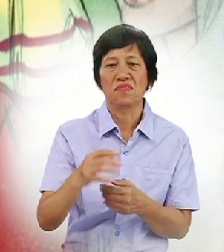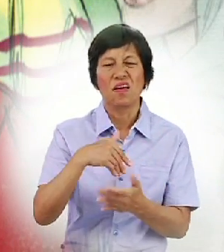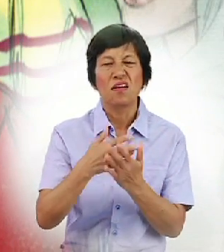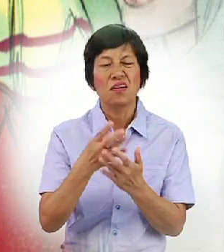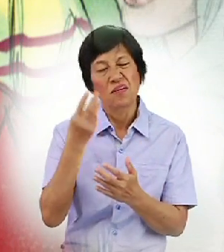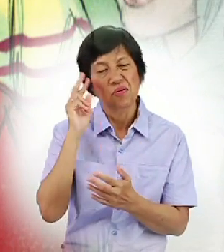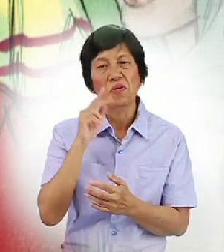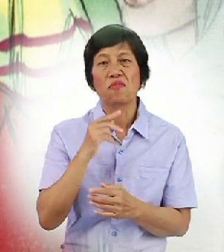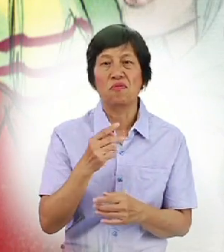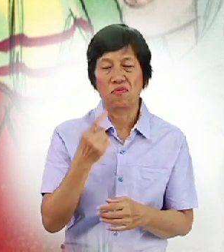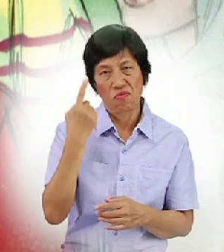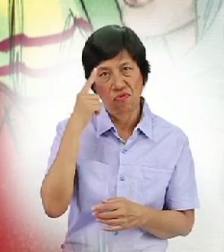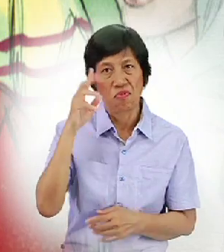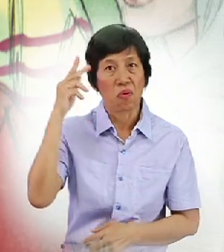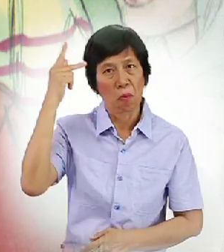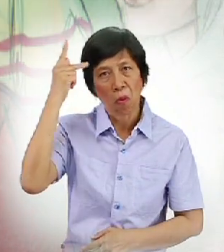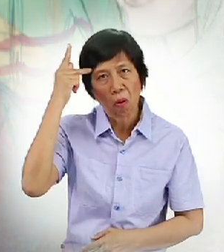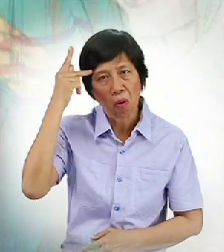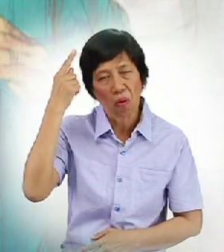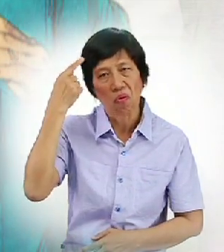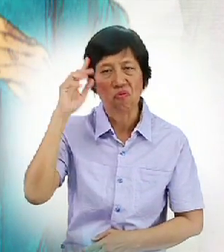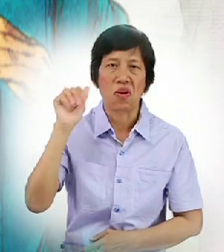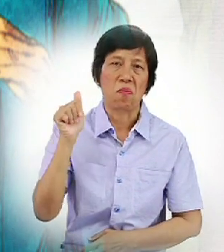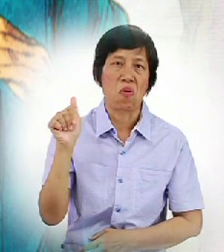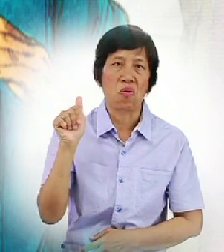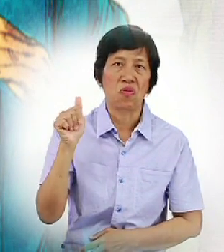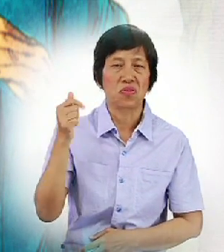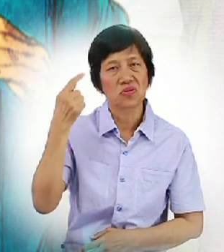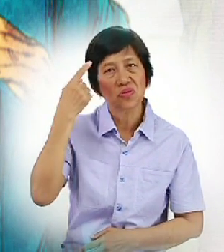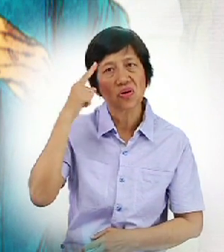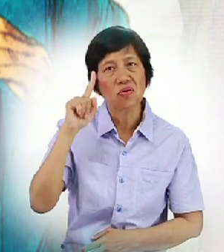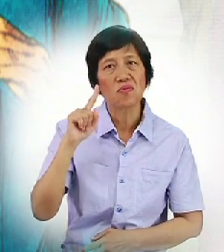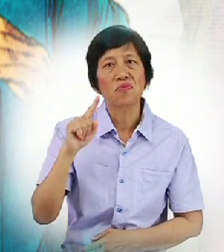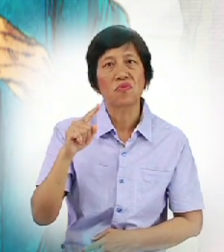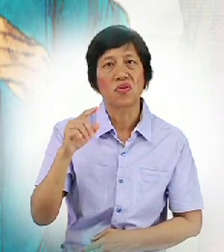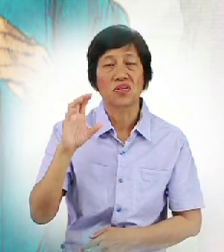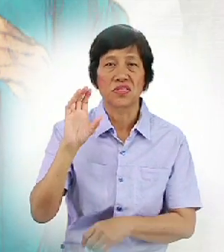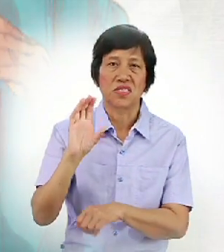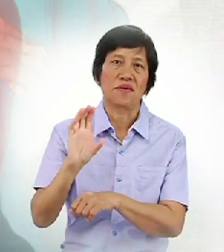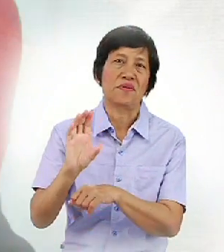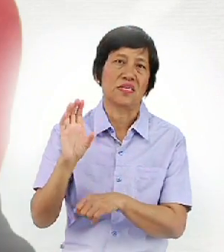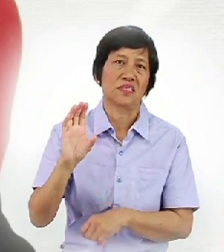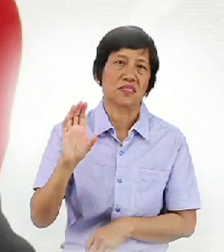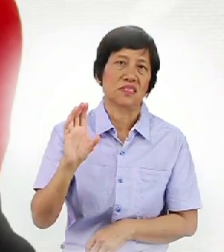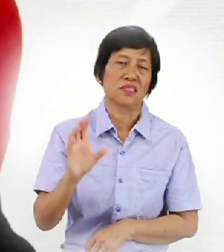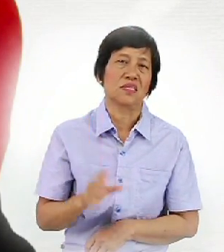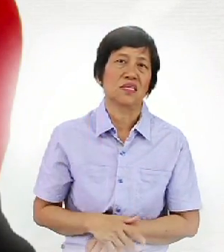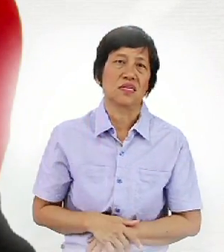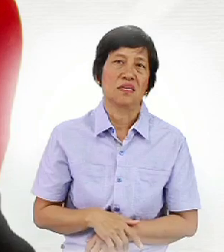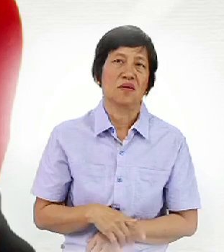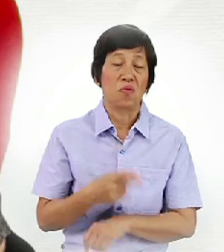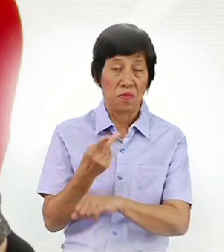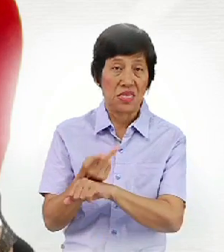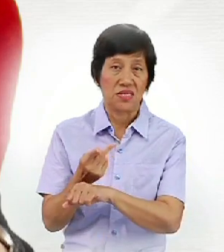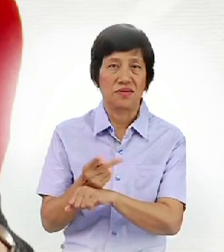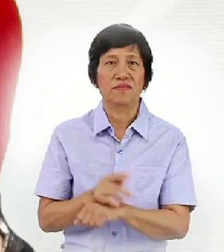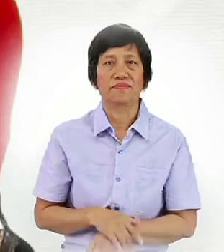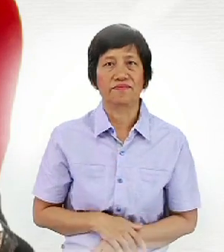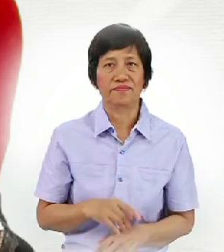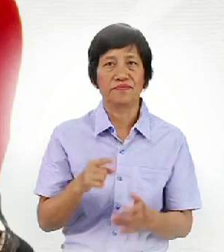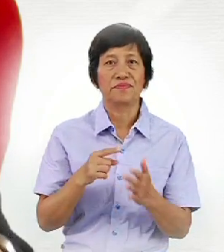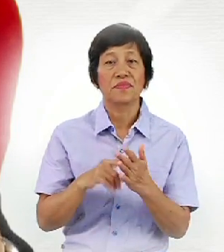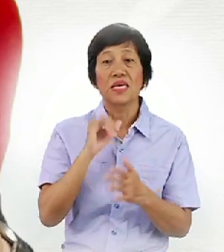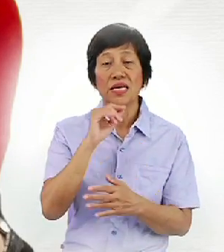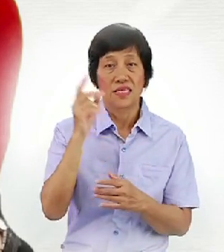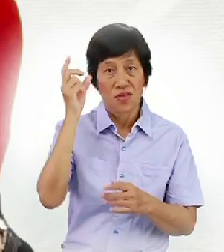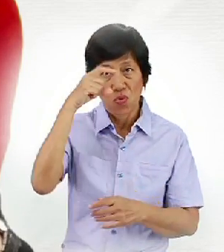some were for Apollos, some were for Cephas. And this is the